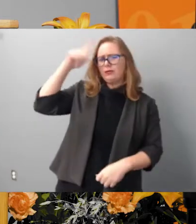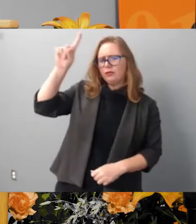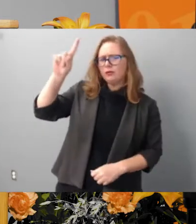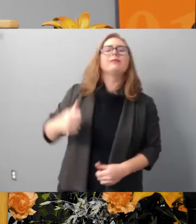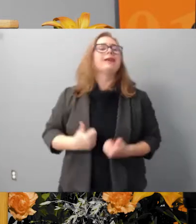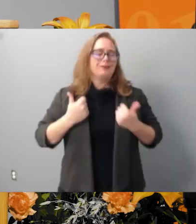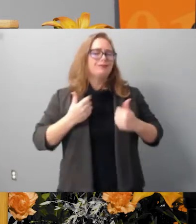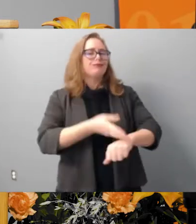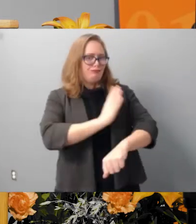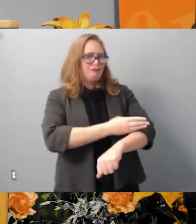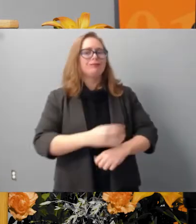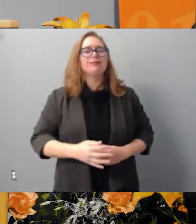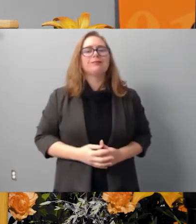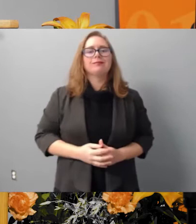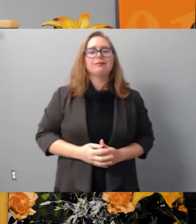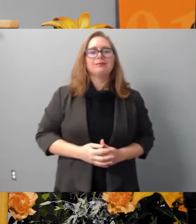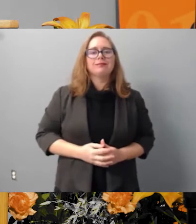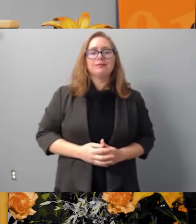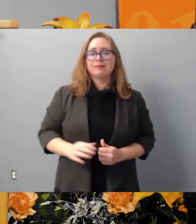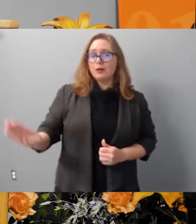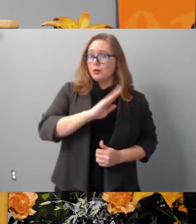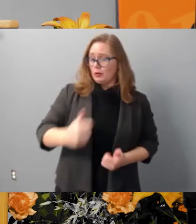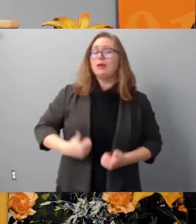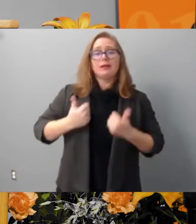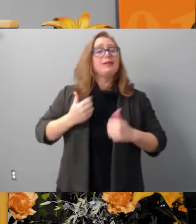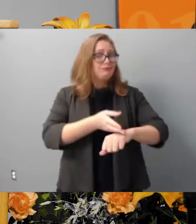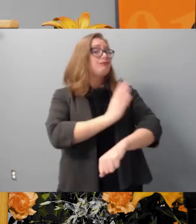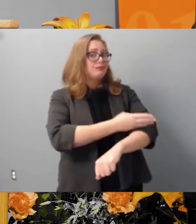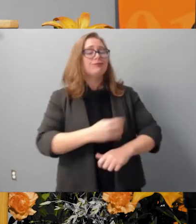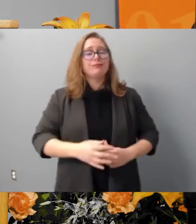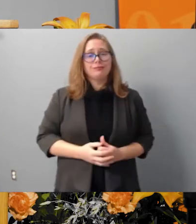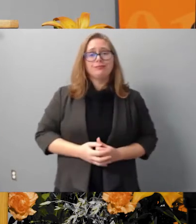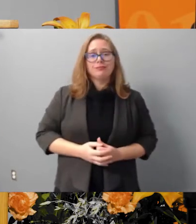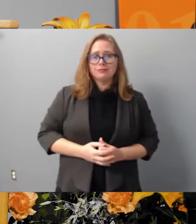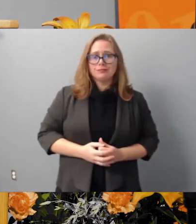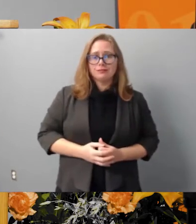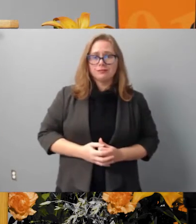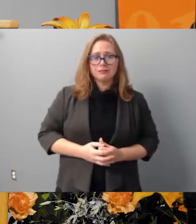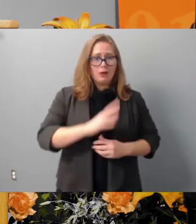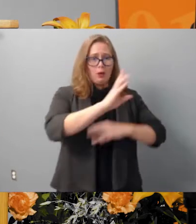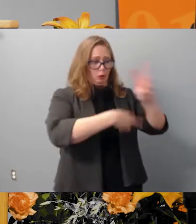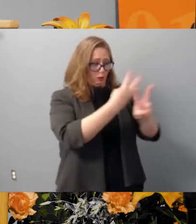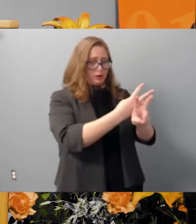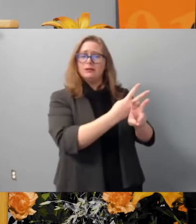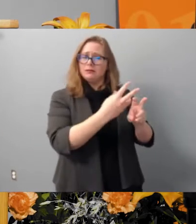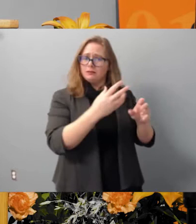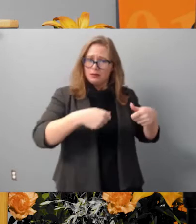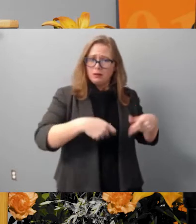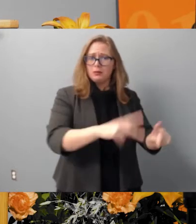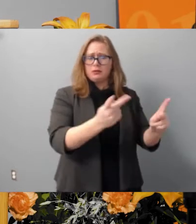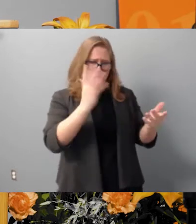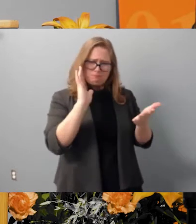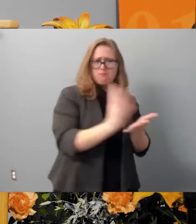about. It is about bettering your life. And by bettering your life, you also have an opportunity